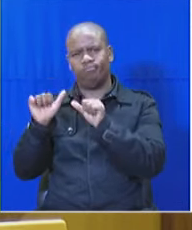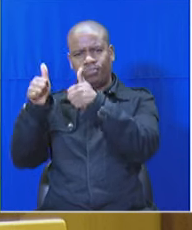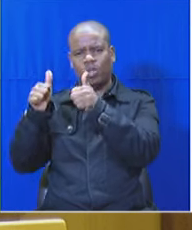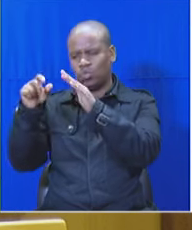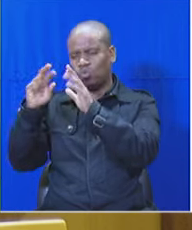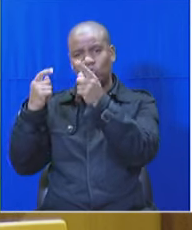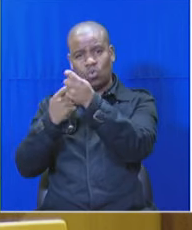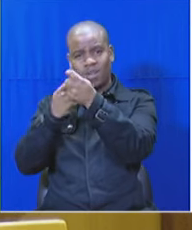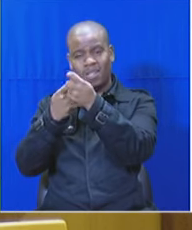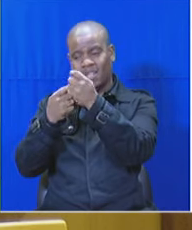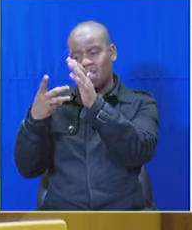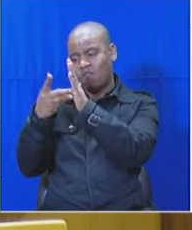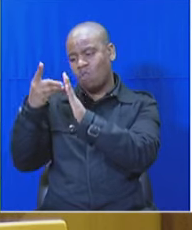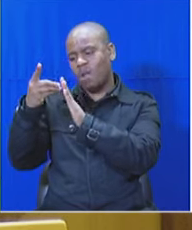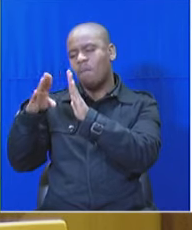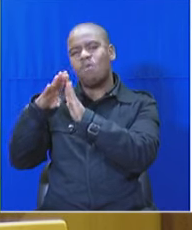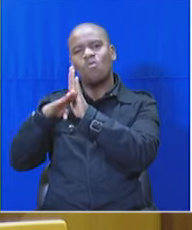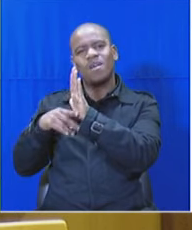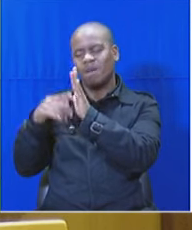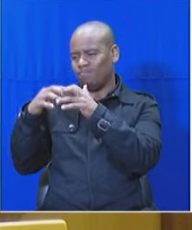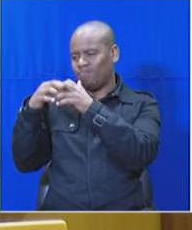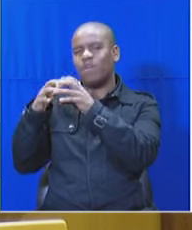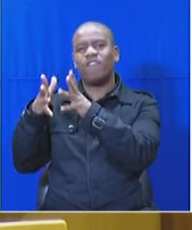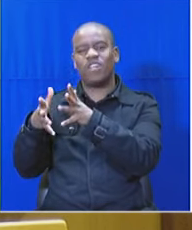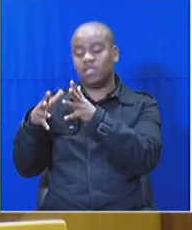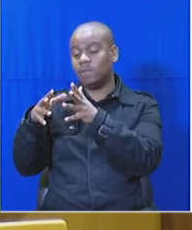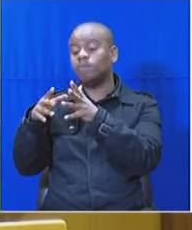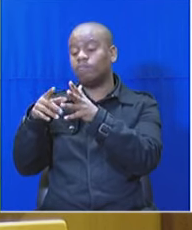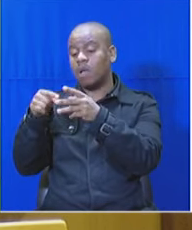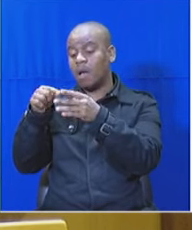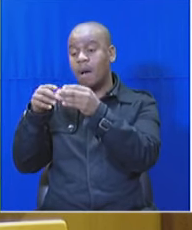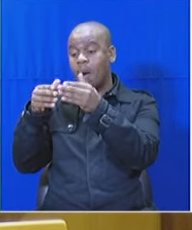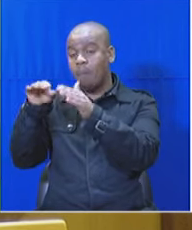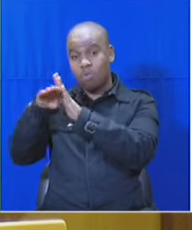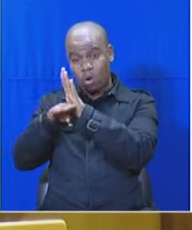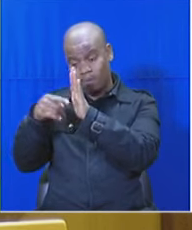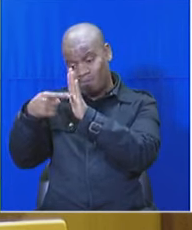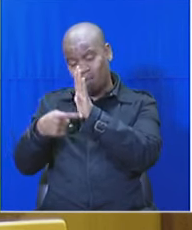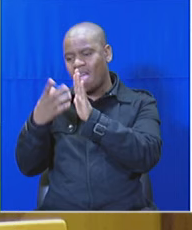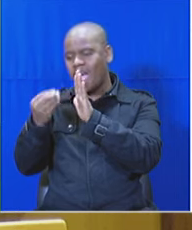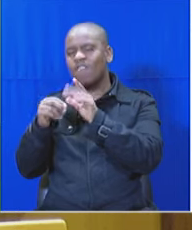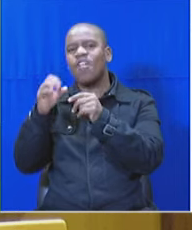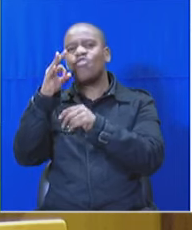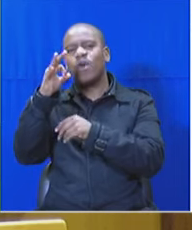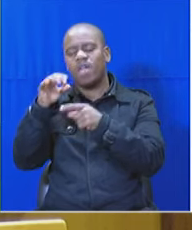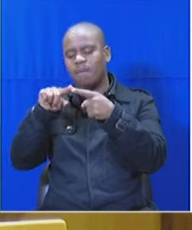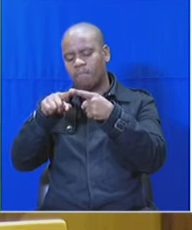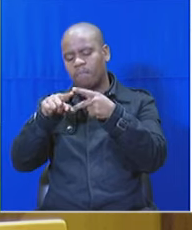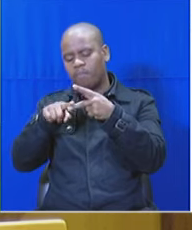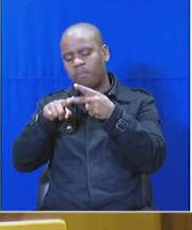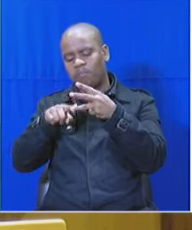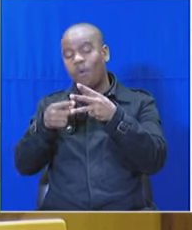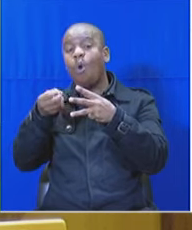Development Program. This program has got three pillars or phases. The first